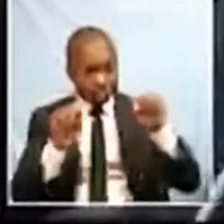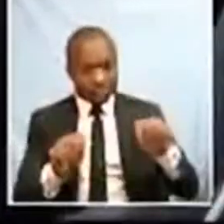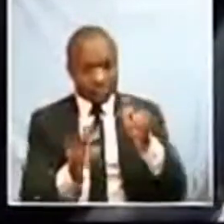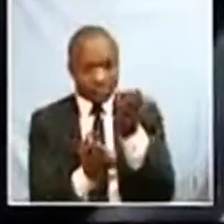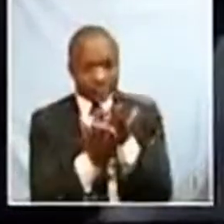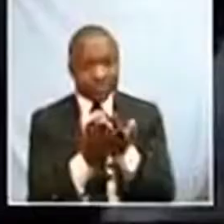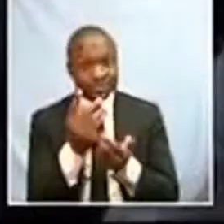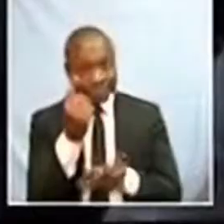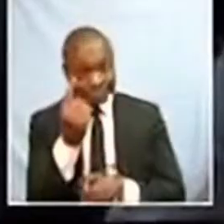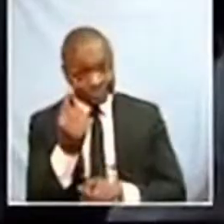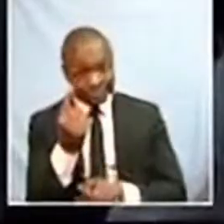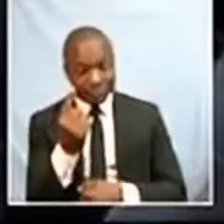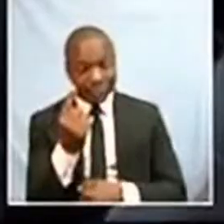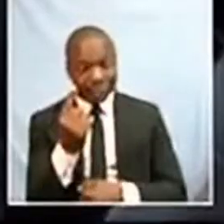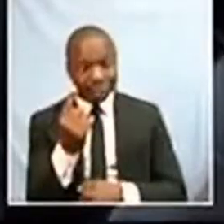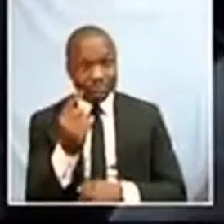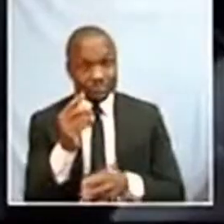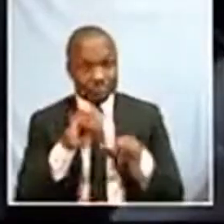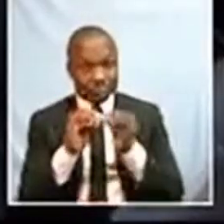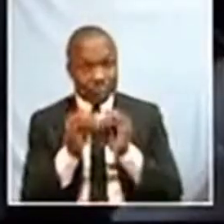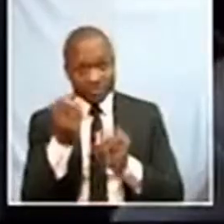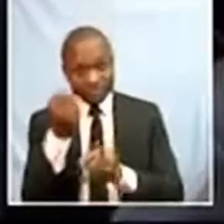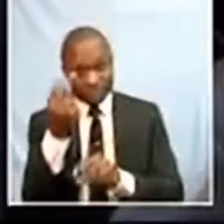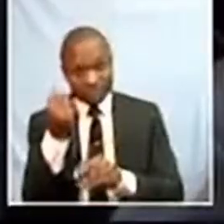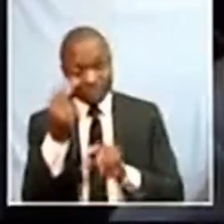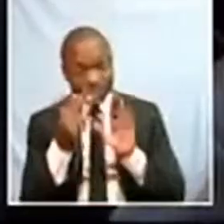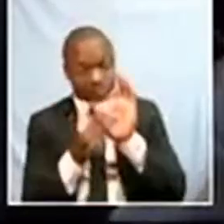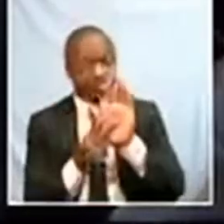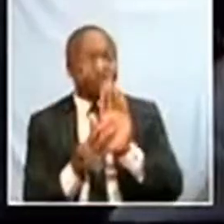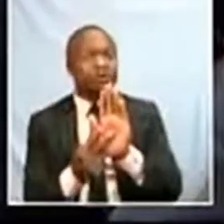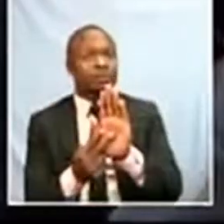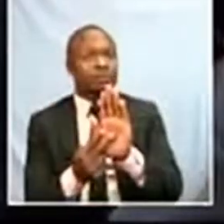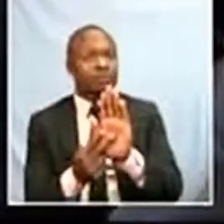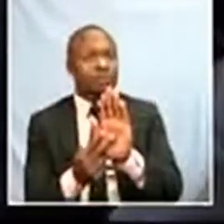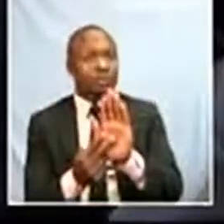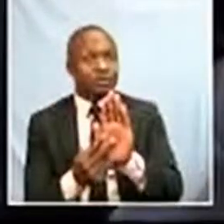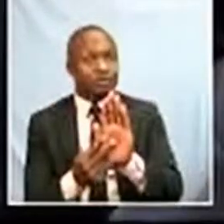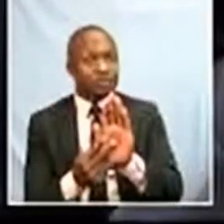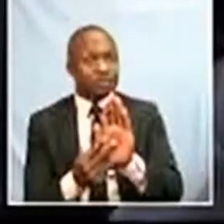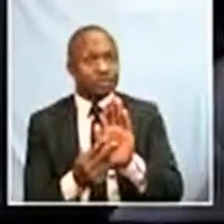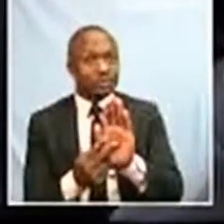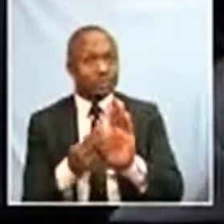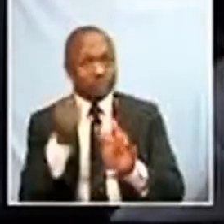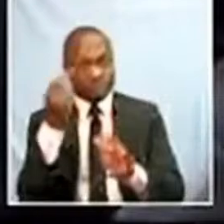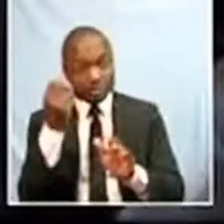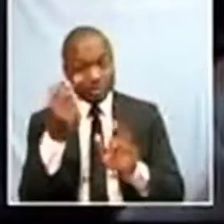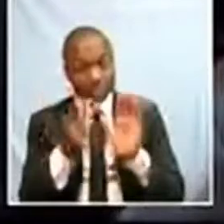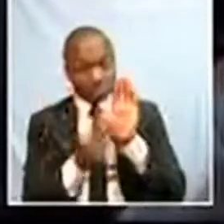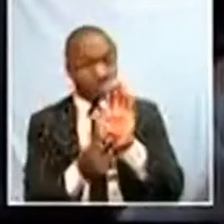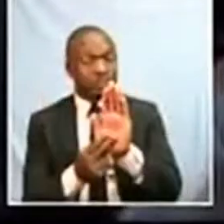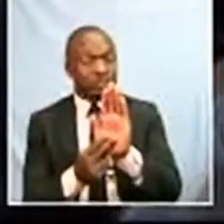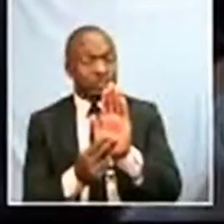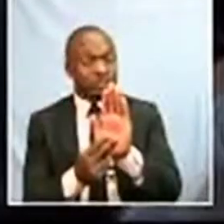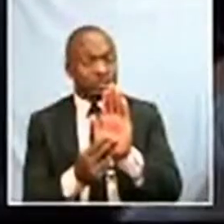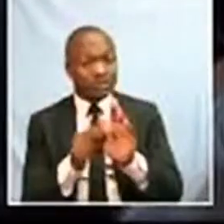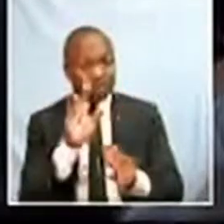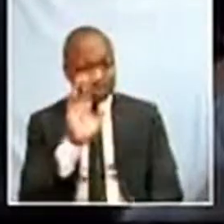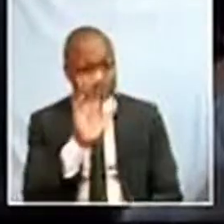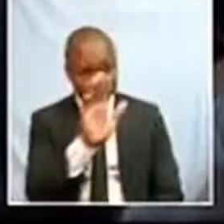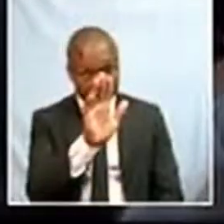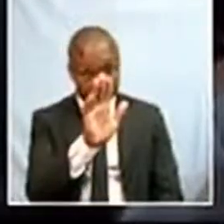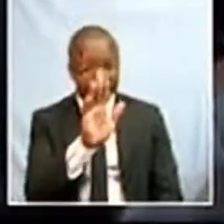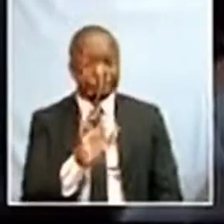1. Item number 12 is showing. Item number 12 is showing that you